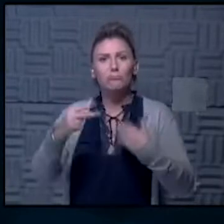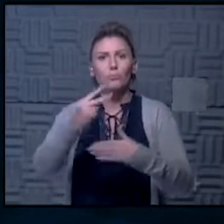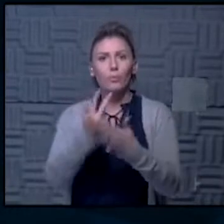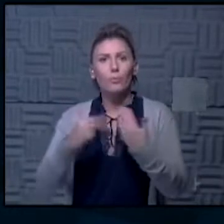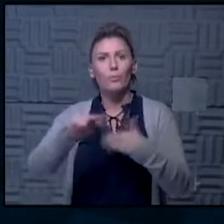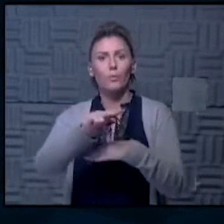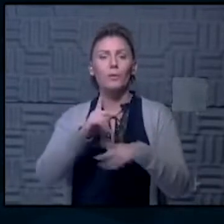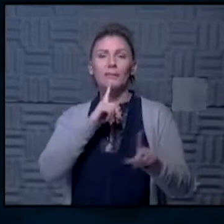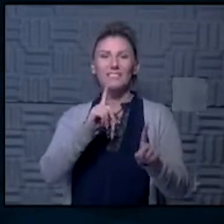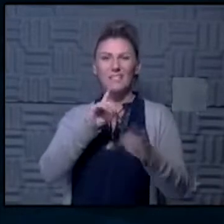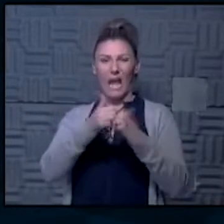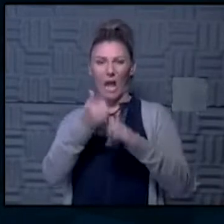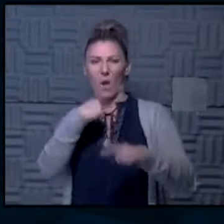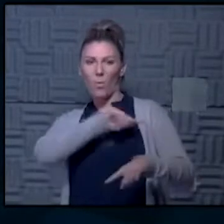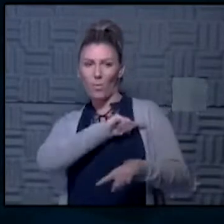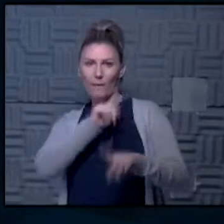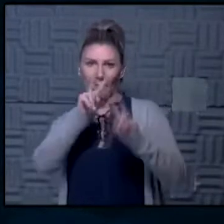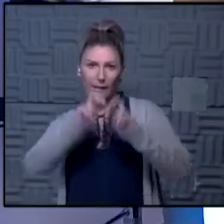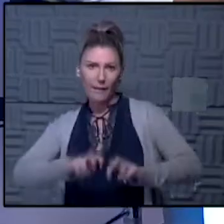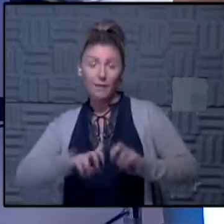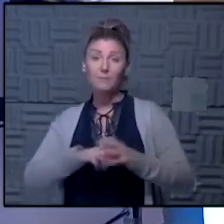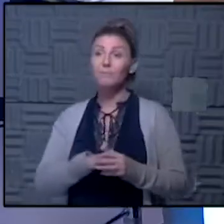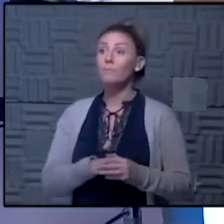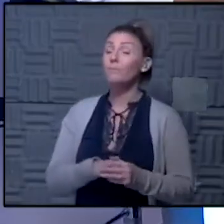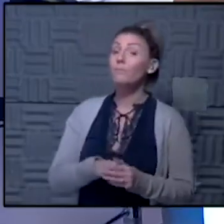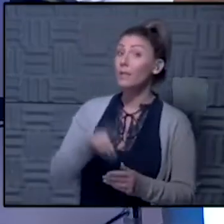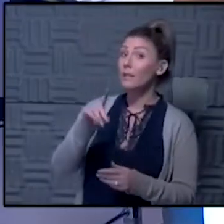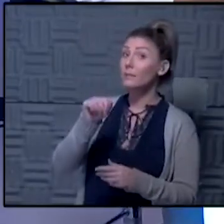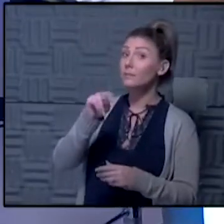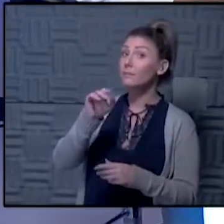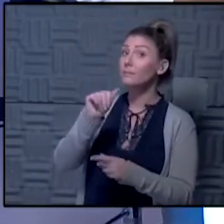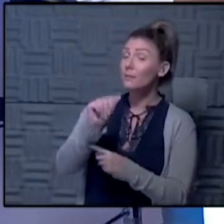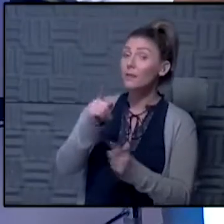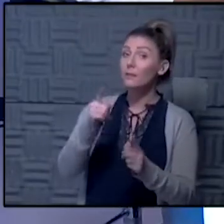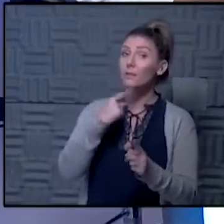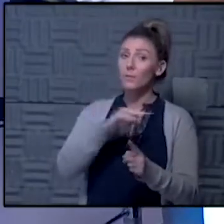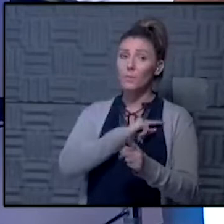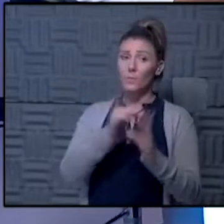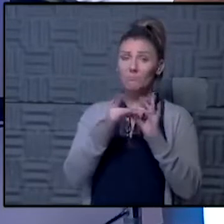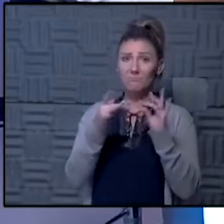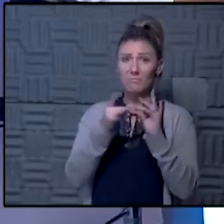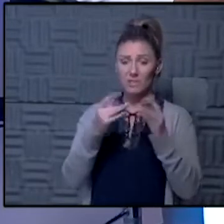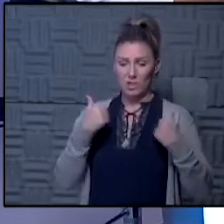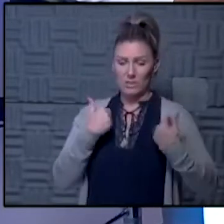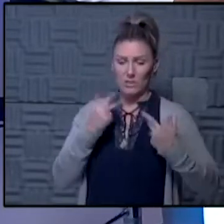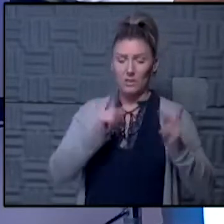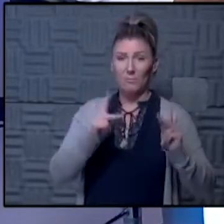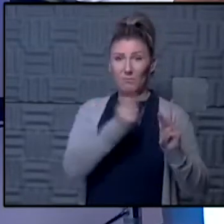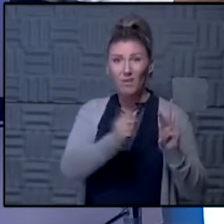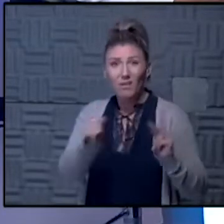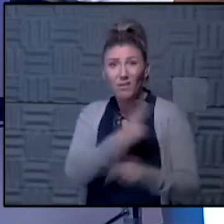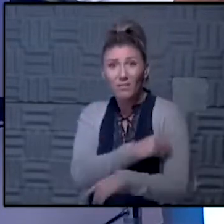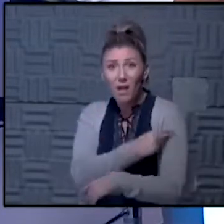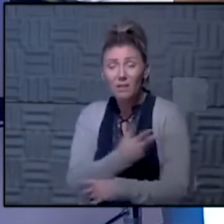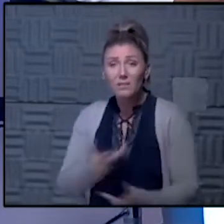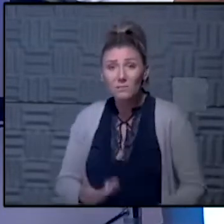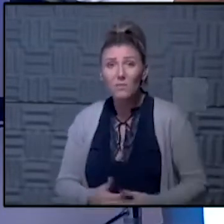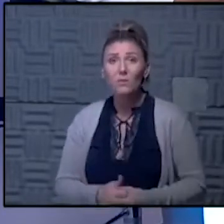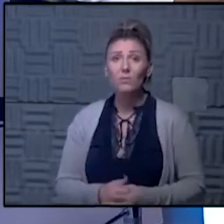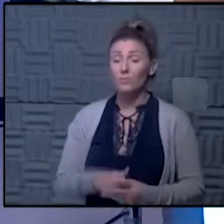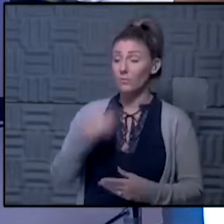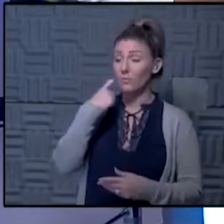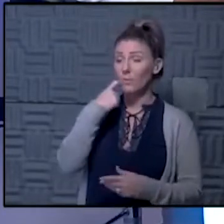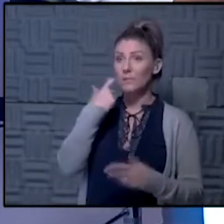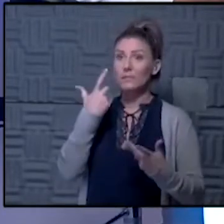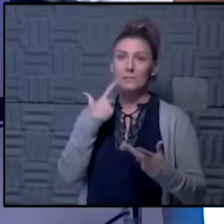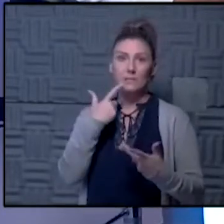we look at this. Dana, as we've talked about these younger people ending up in the hospital, at least over the